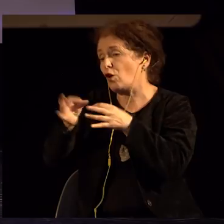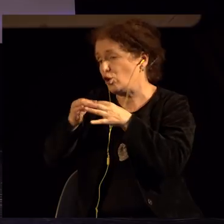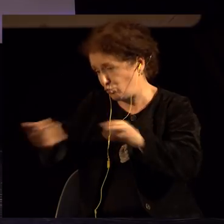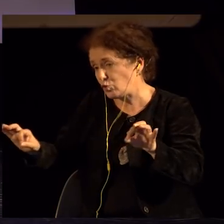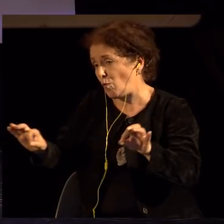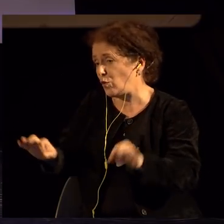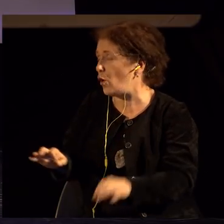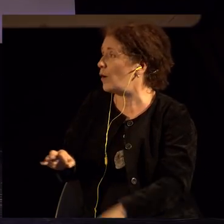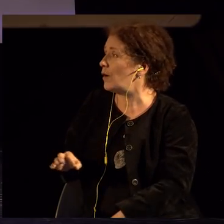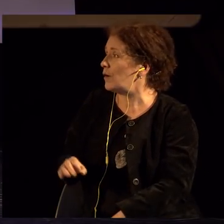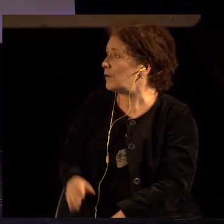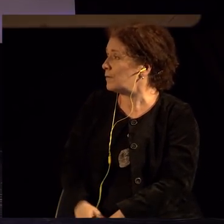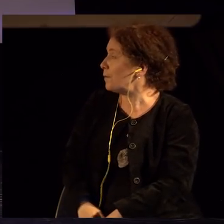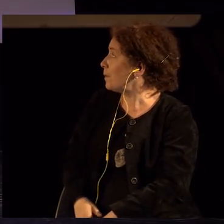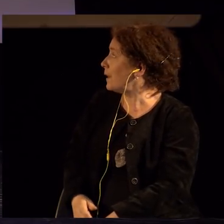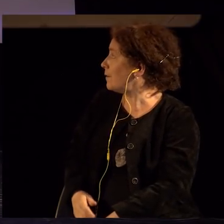no matter what you look like.